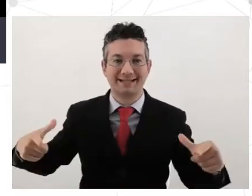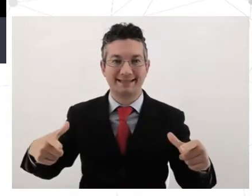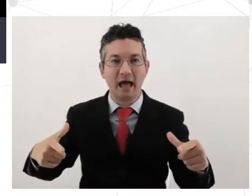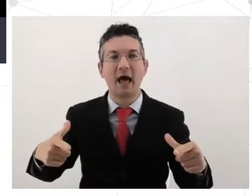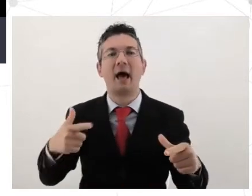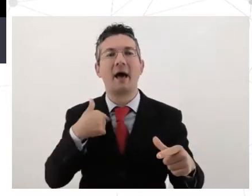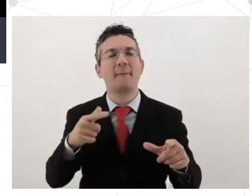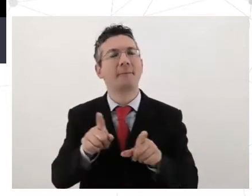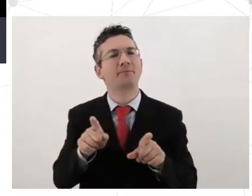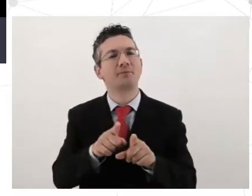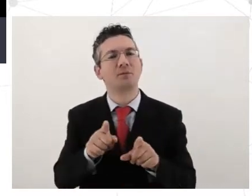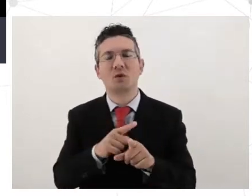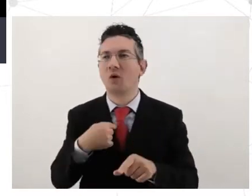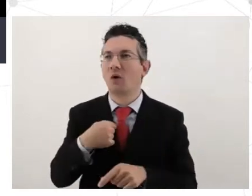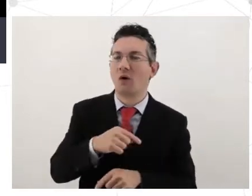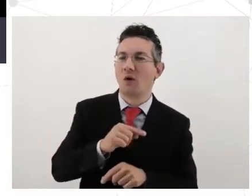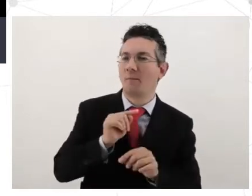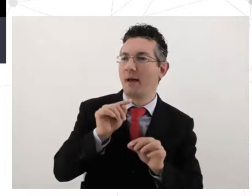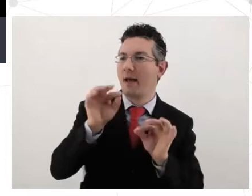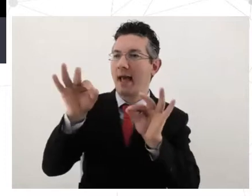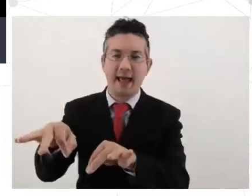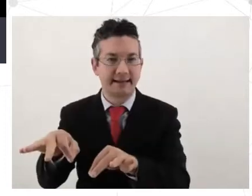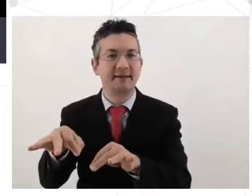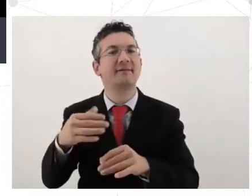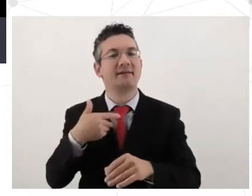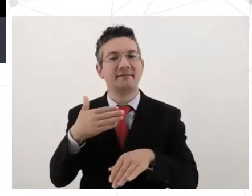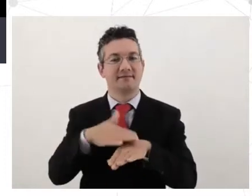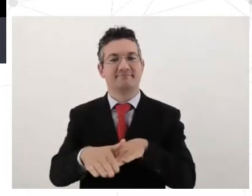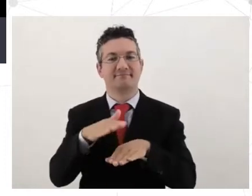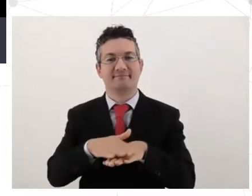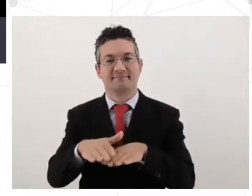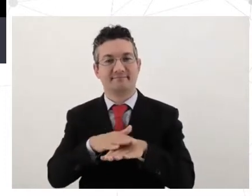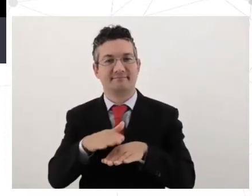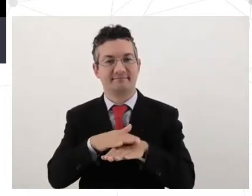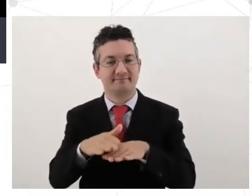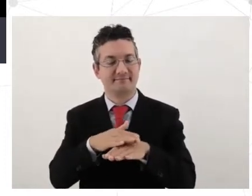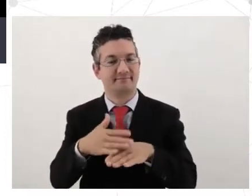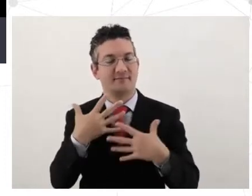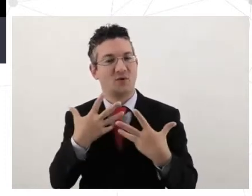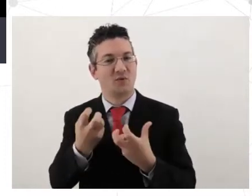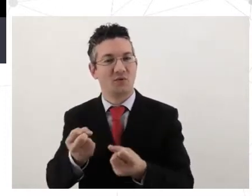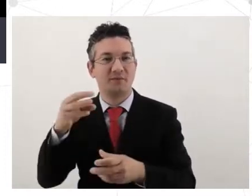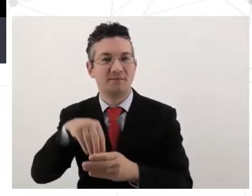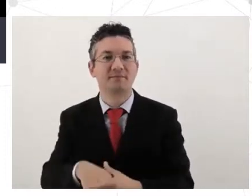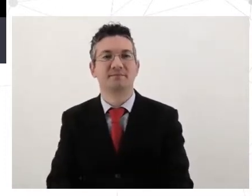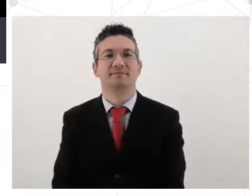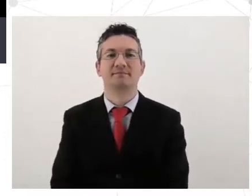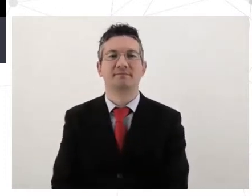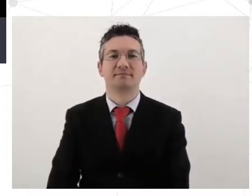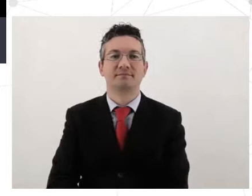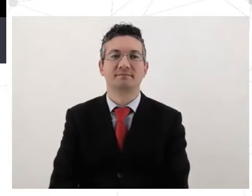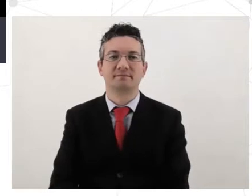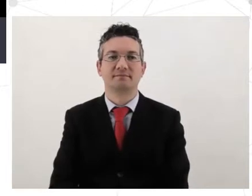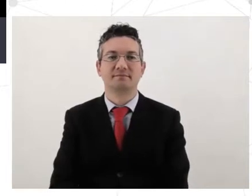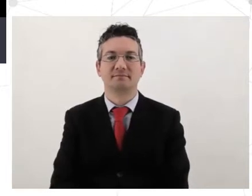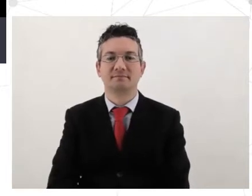Hey everyone, thanks for coming to hear about Soundscape. We have a real treat for you today. We have